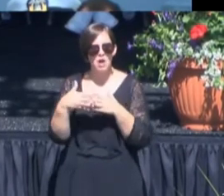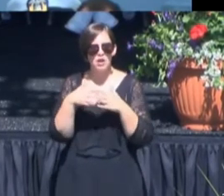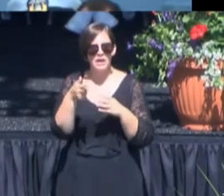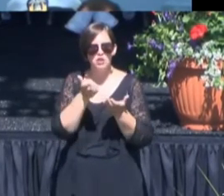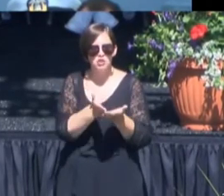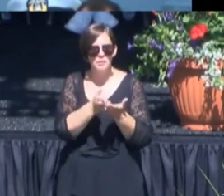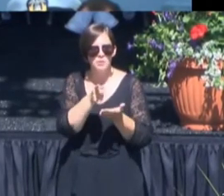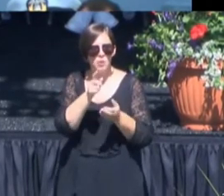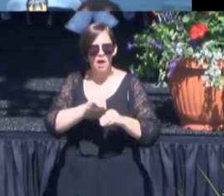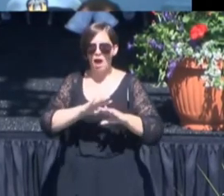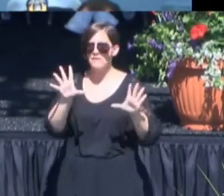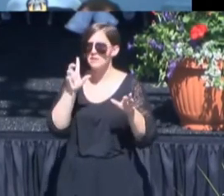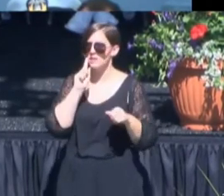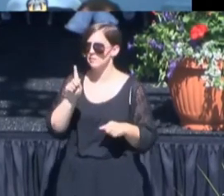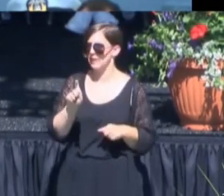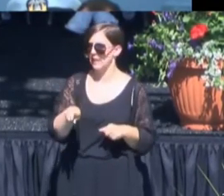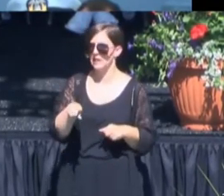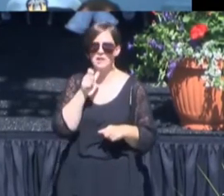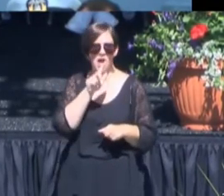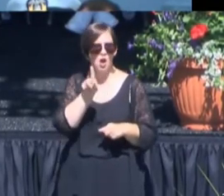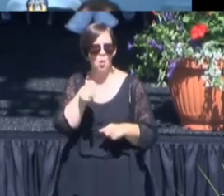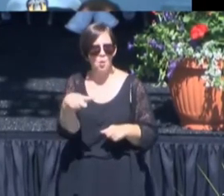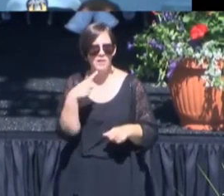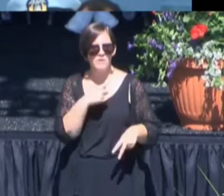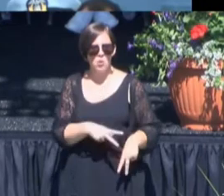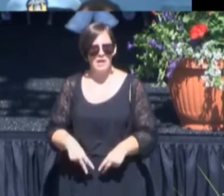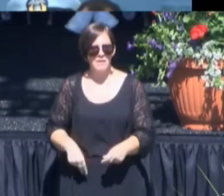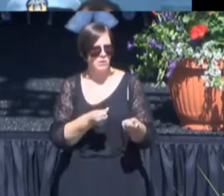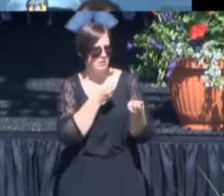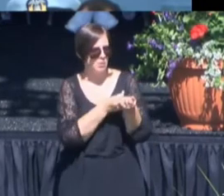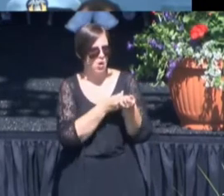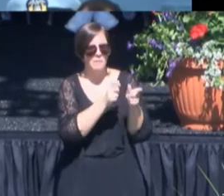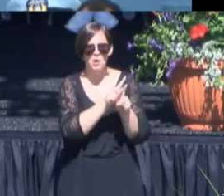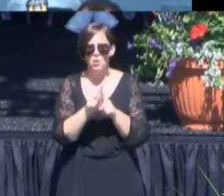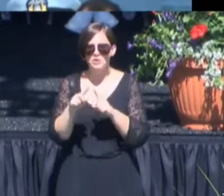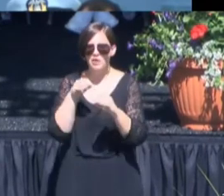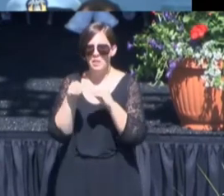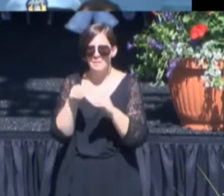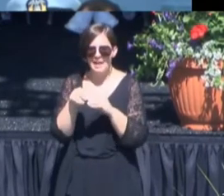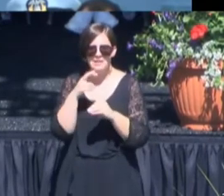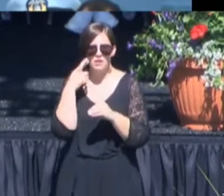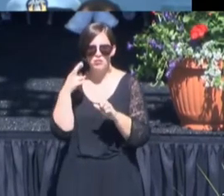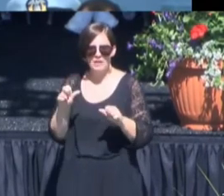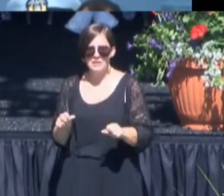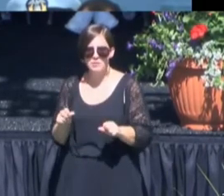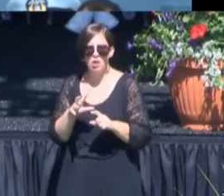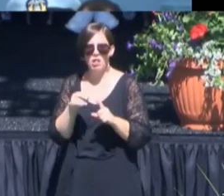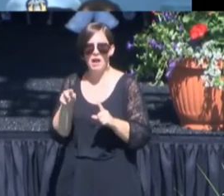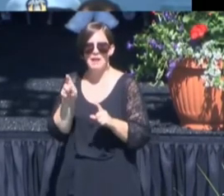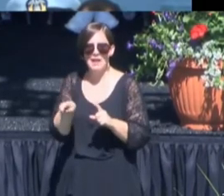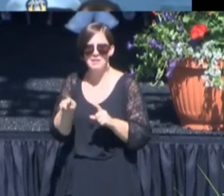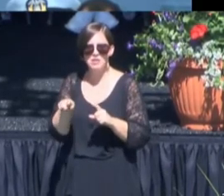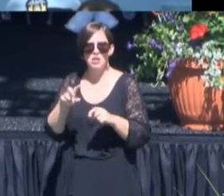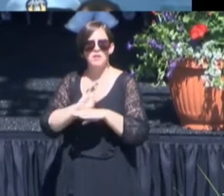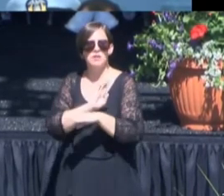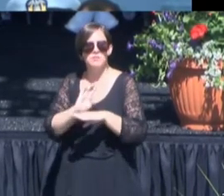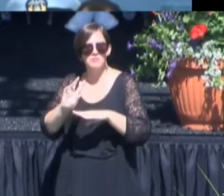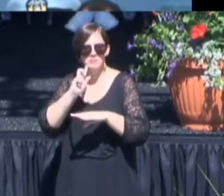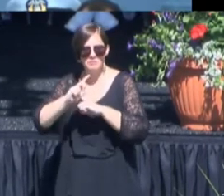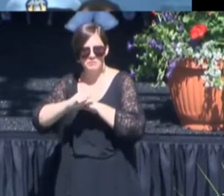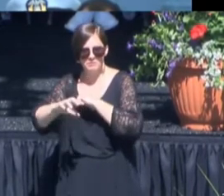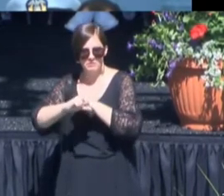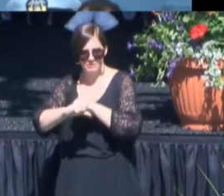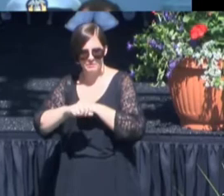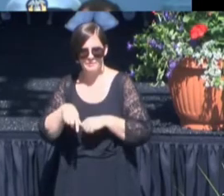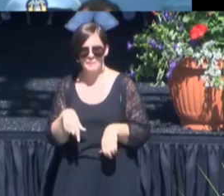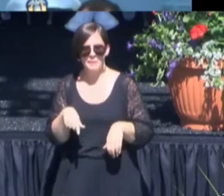are obviously needed not only for naval auxiliaries, but also for the maintenance of reasonable and necessary commercial intercourse. We